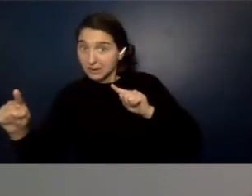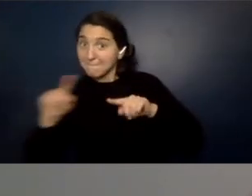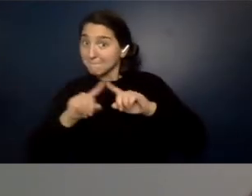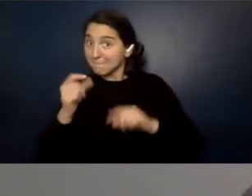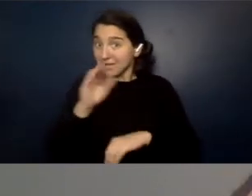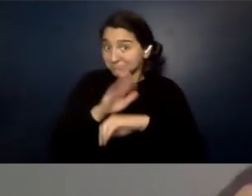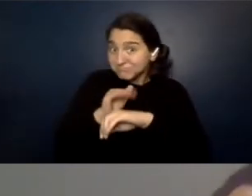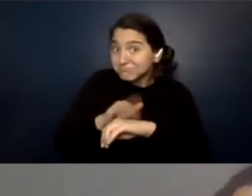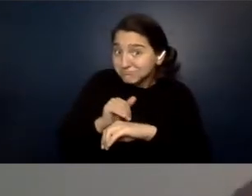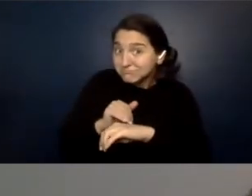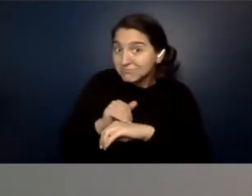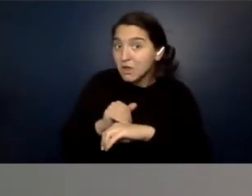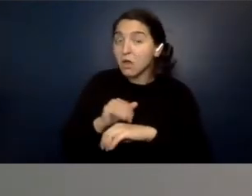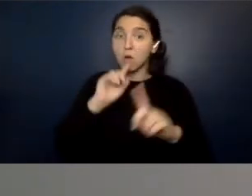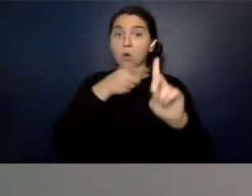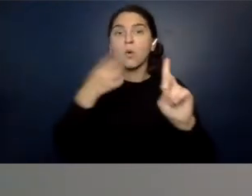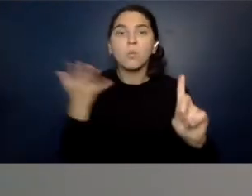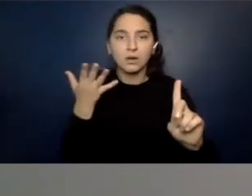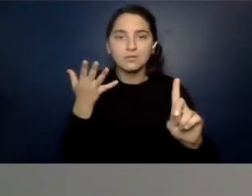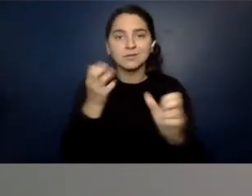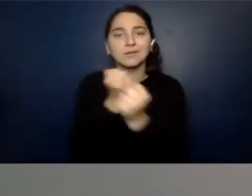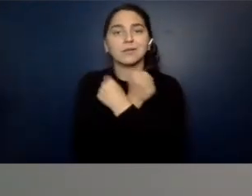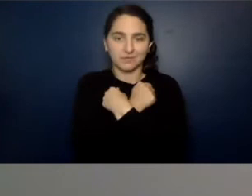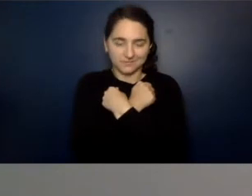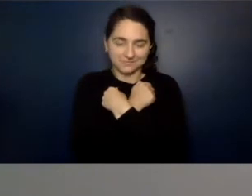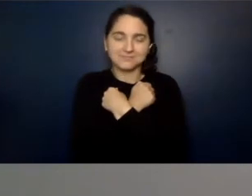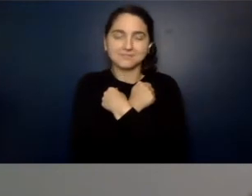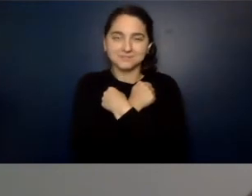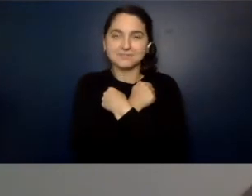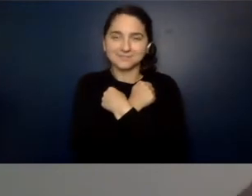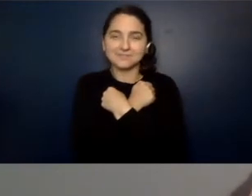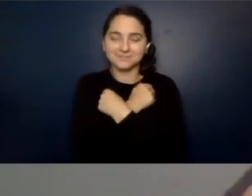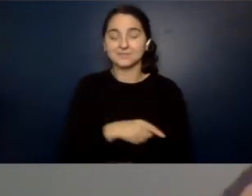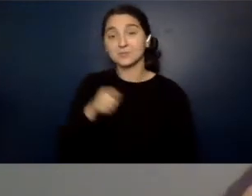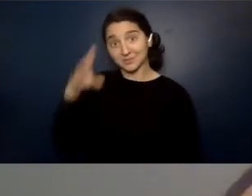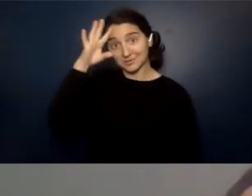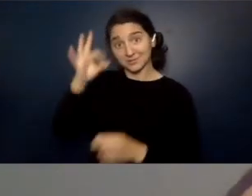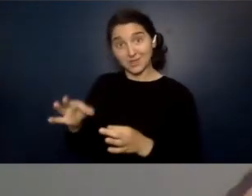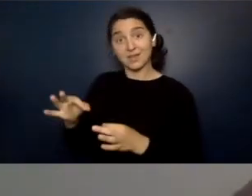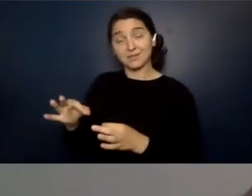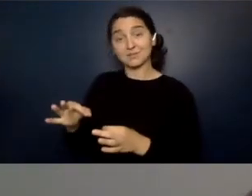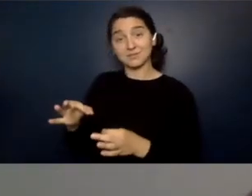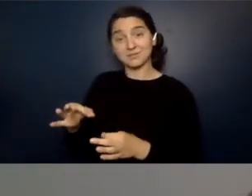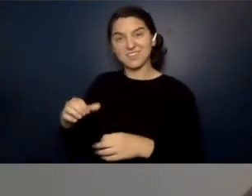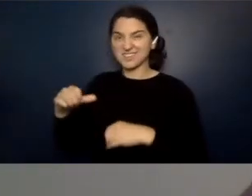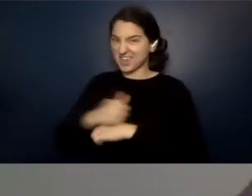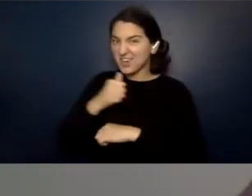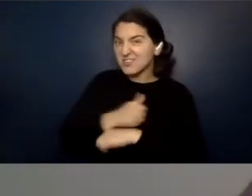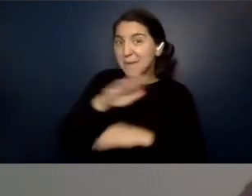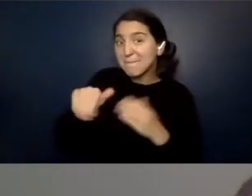the Philadelphia docks where immigrants who didn't even speak English were loved by our Baptist family. We